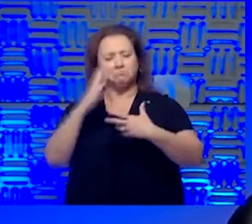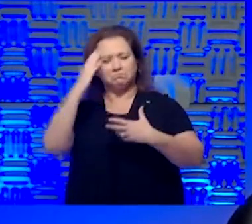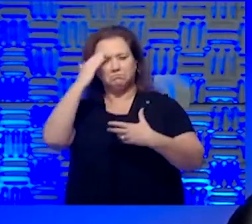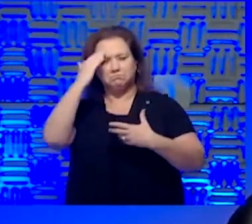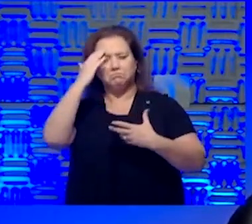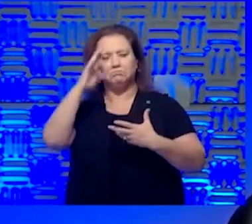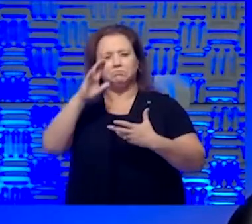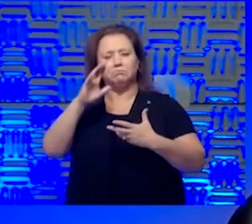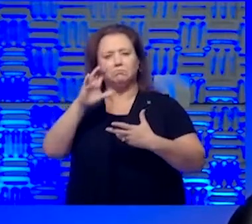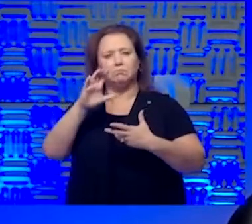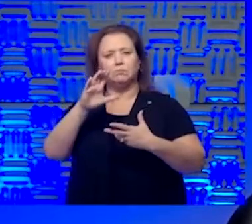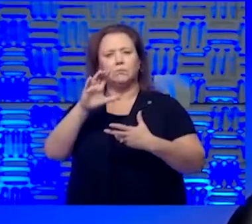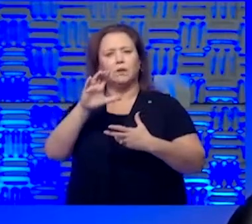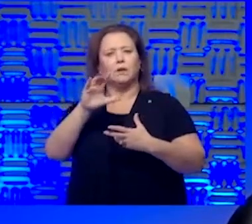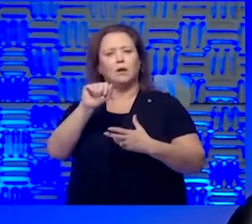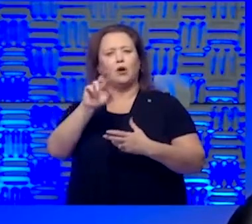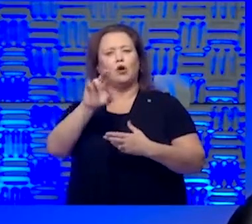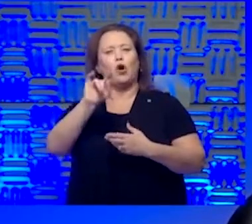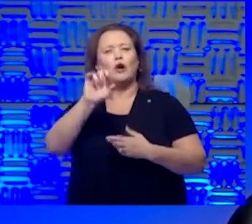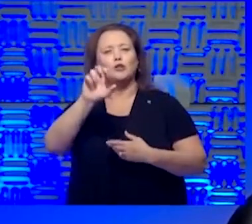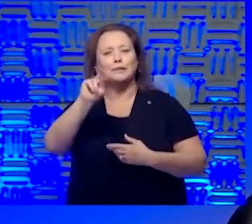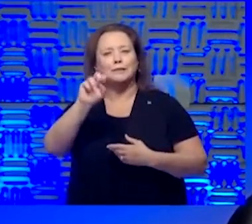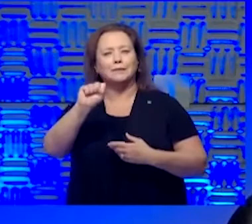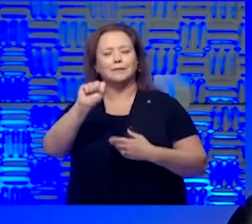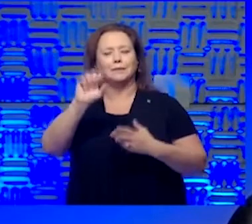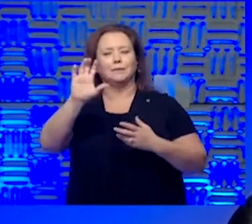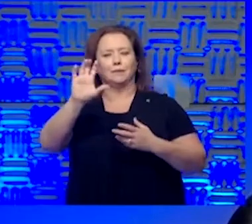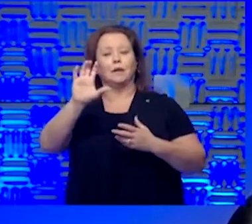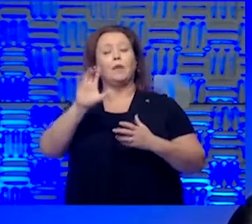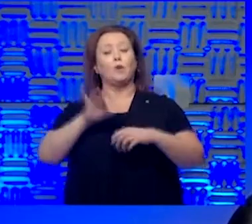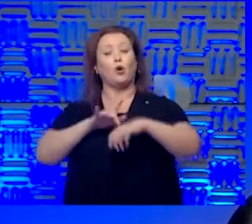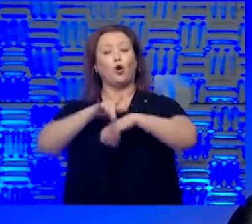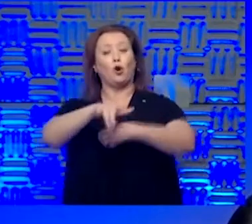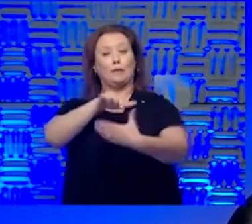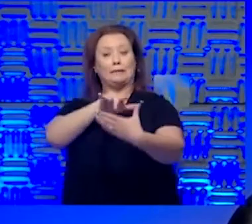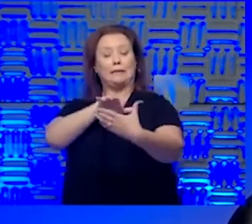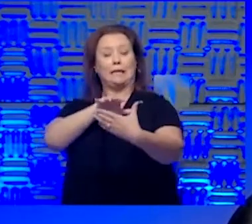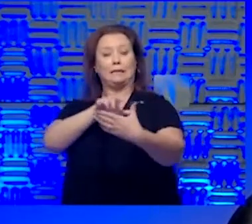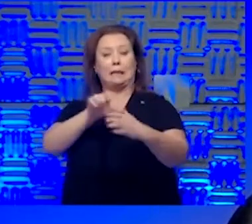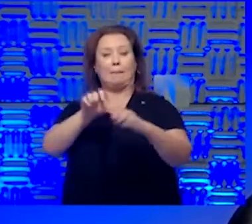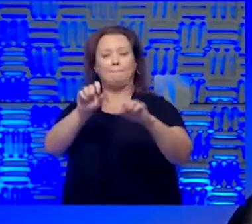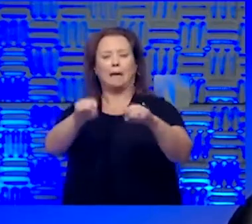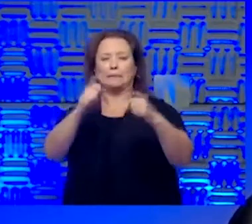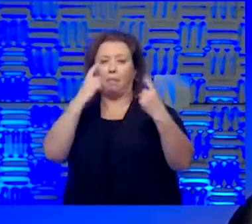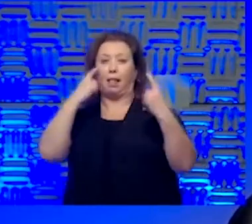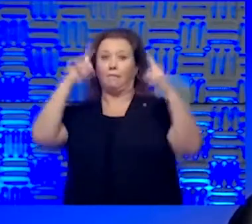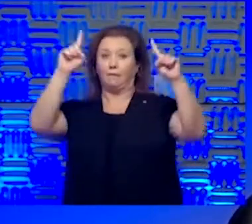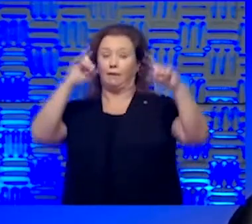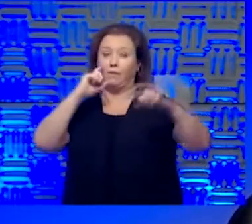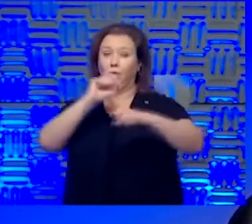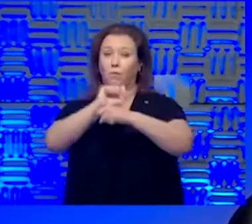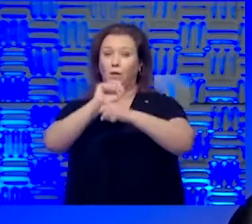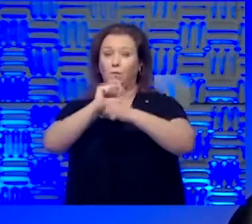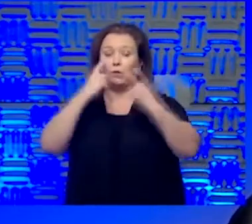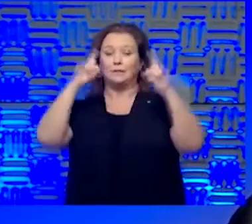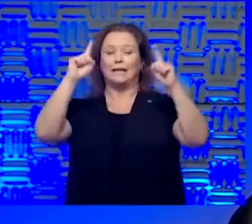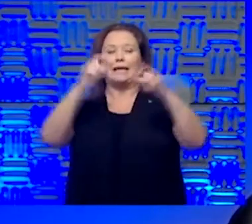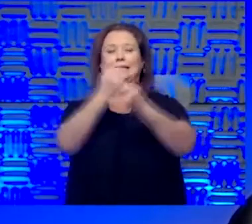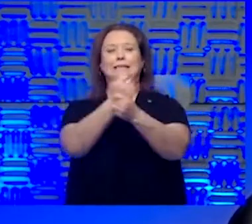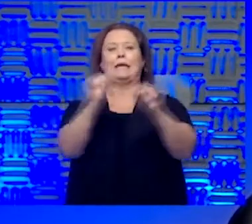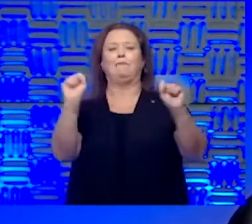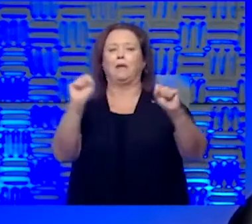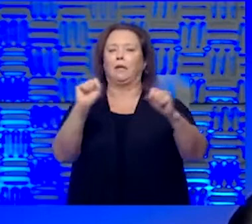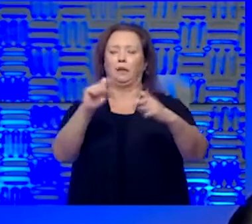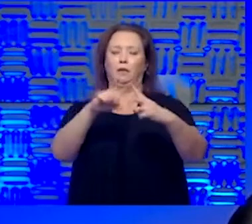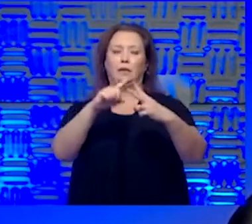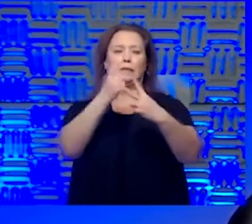is cautious optimism now because of those early studies as far as possible efficacy as well as safety, which again is probably the most